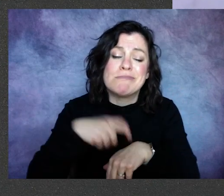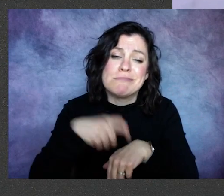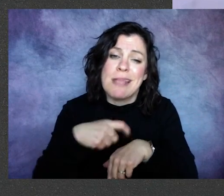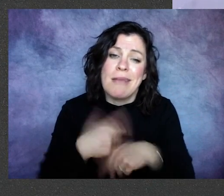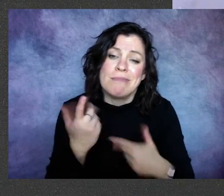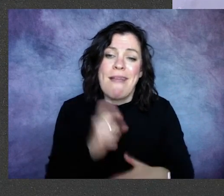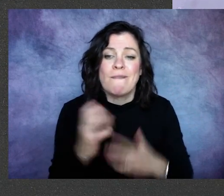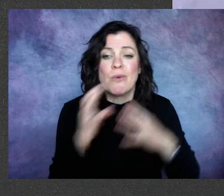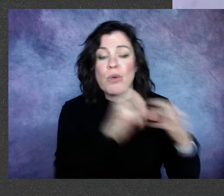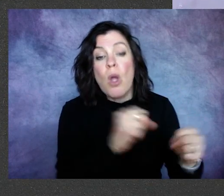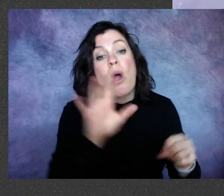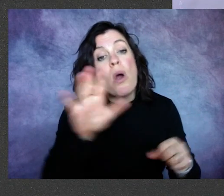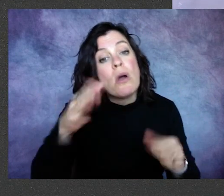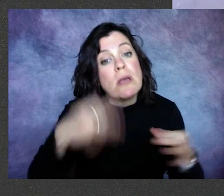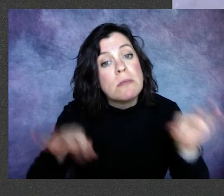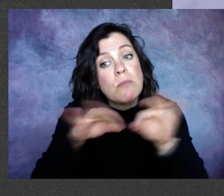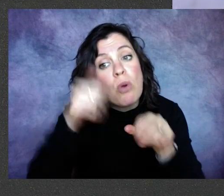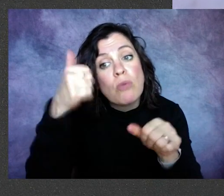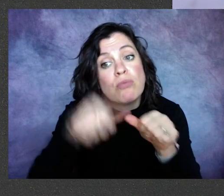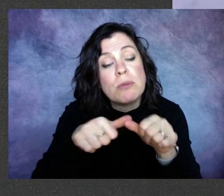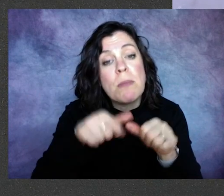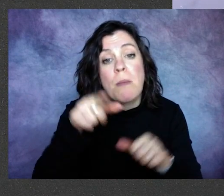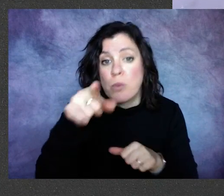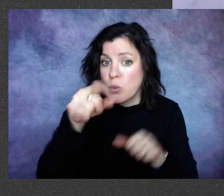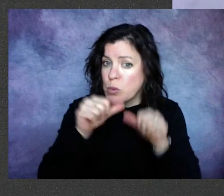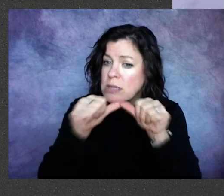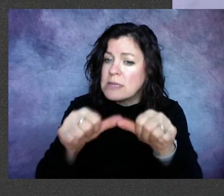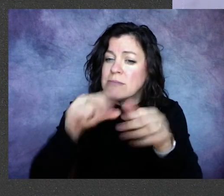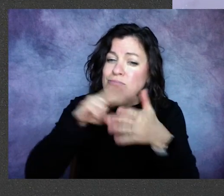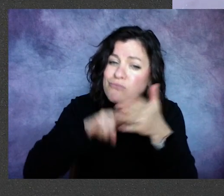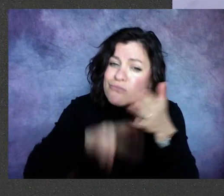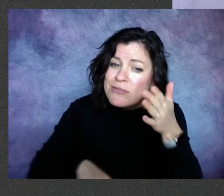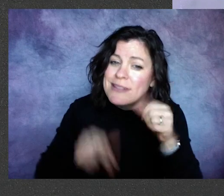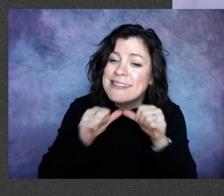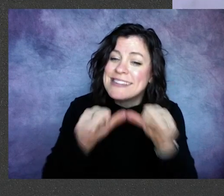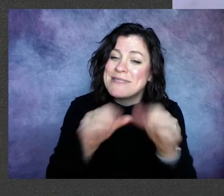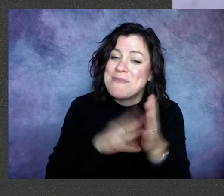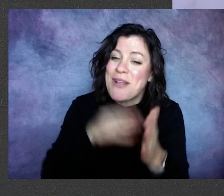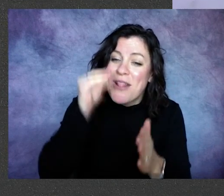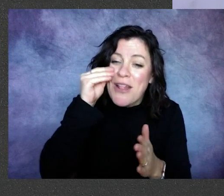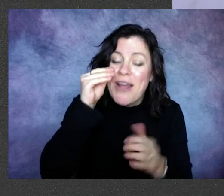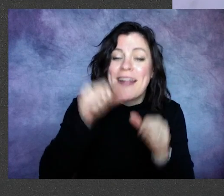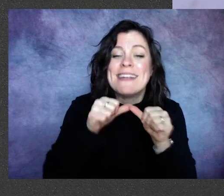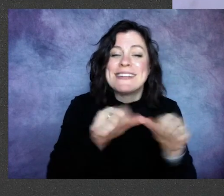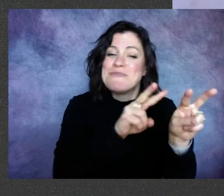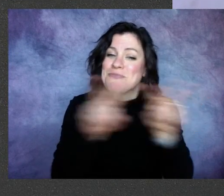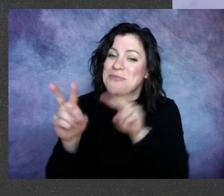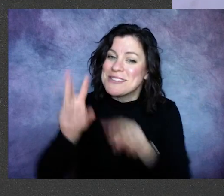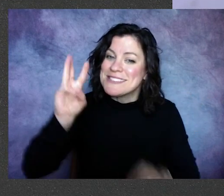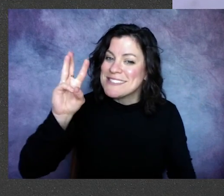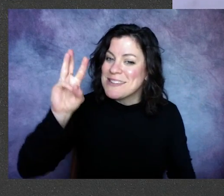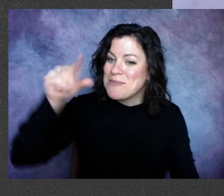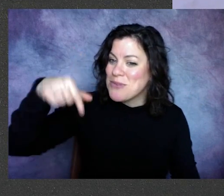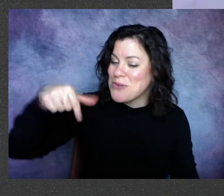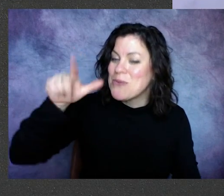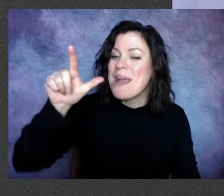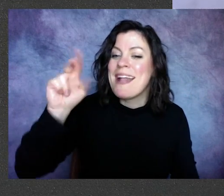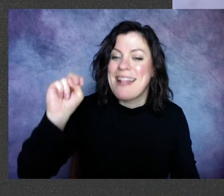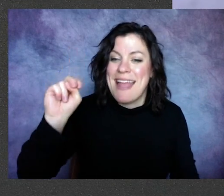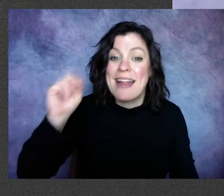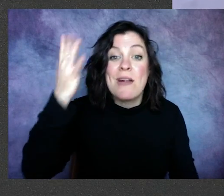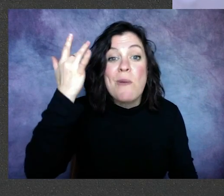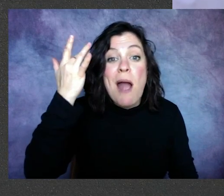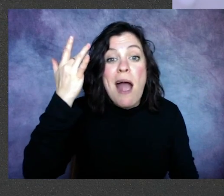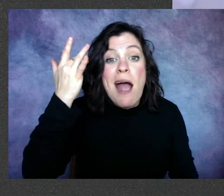go or what you do, keep reading, keep learning, and keep always watching WQLN, because